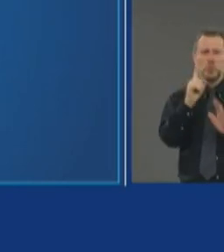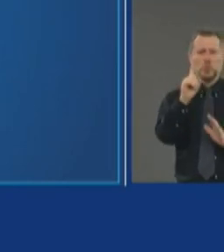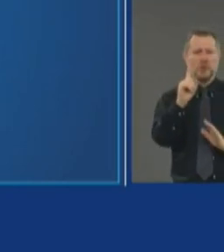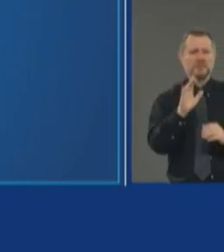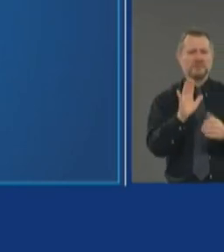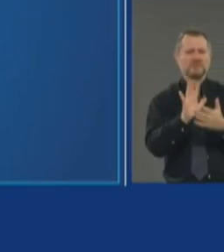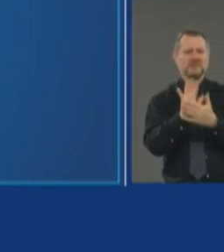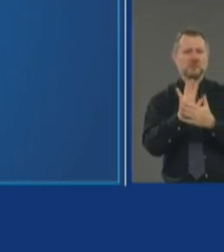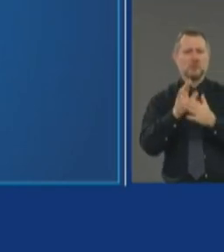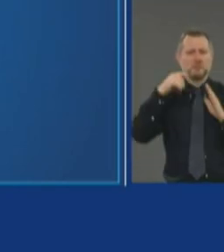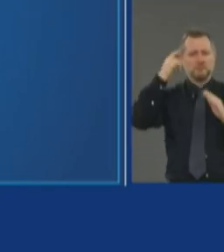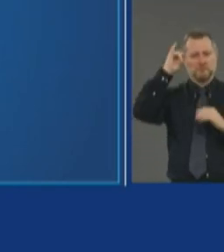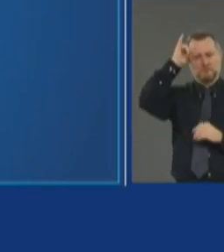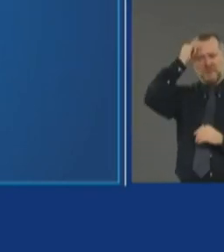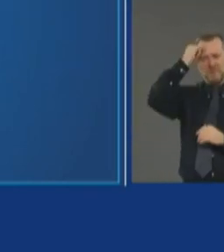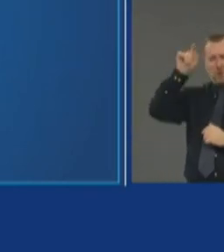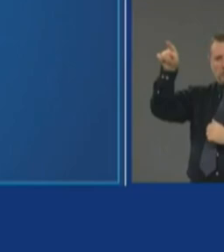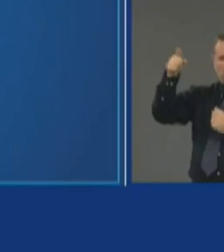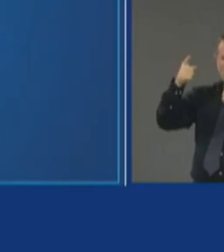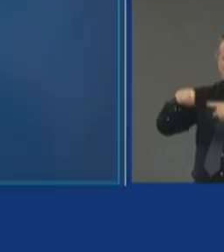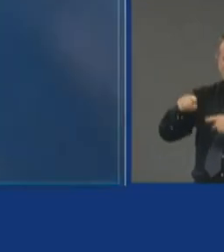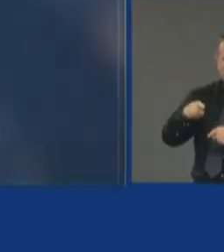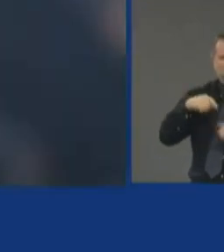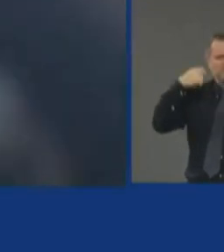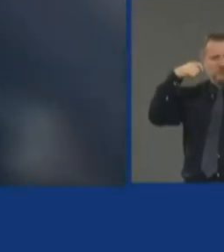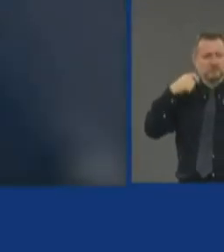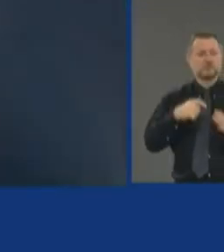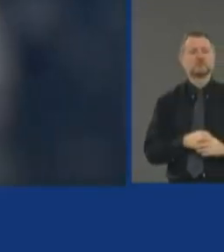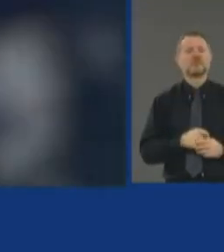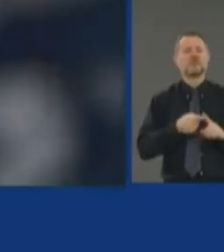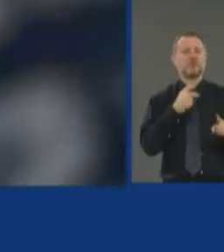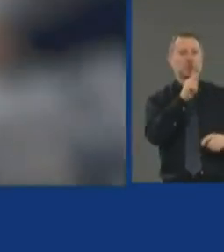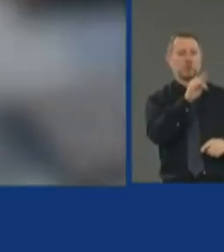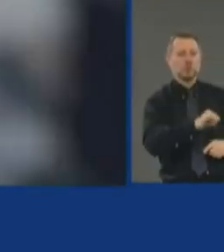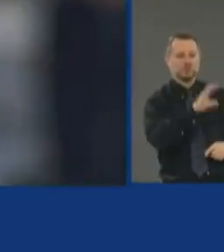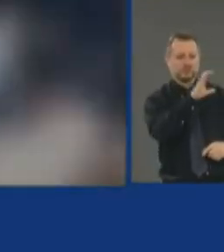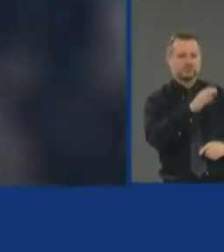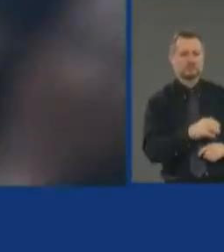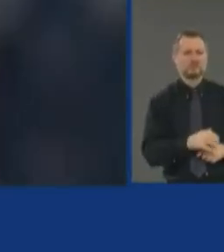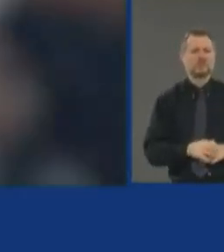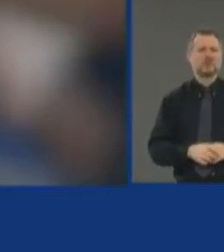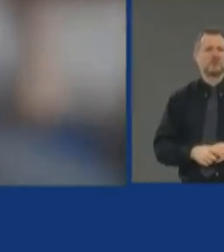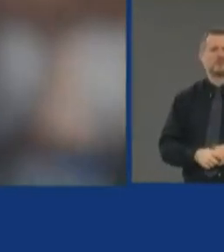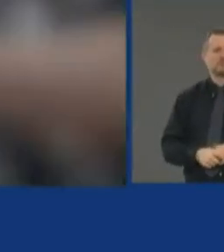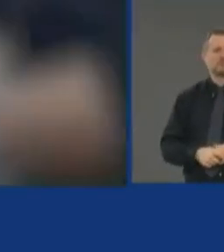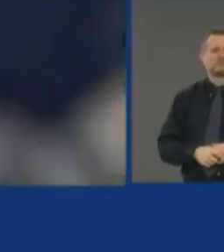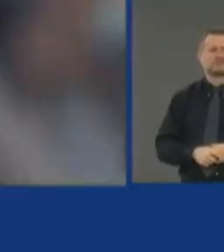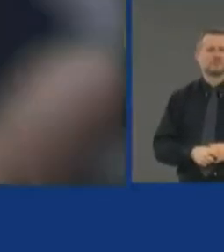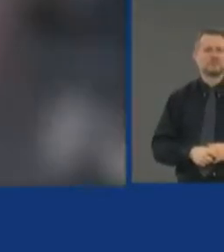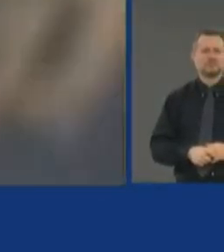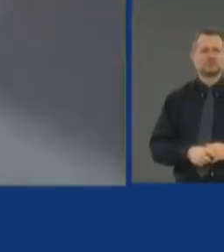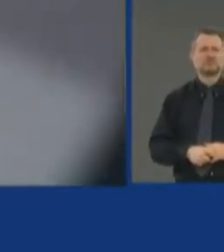Buffalo and a scene from New York City, because this is a story all across the state.